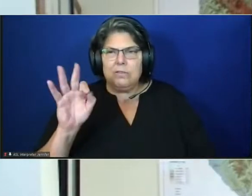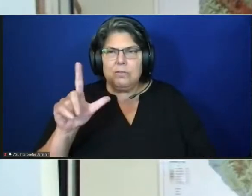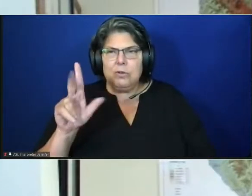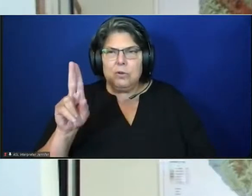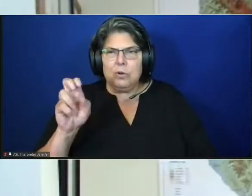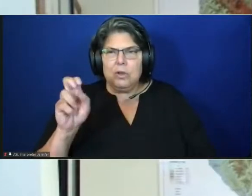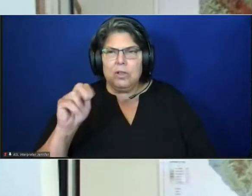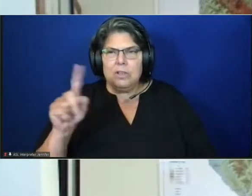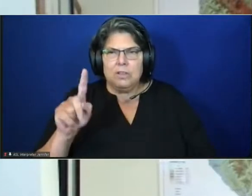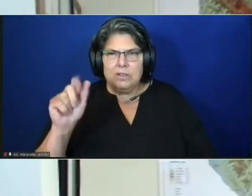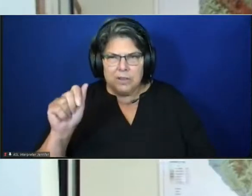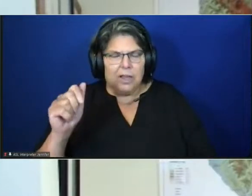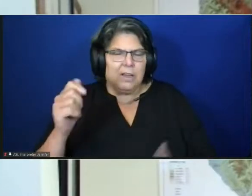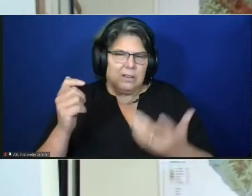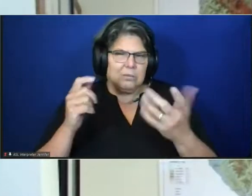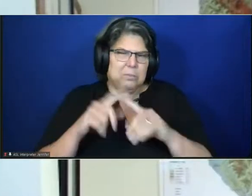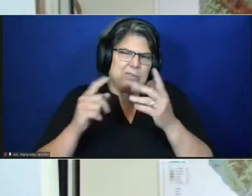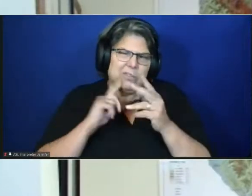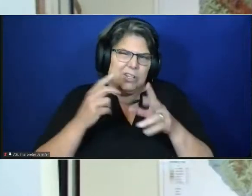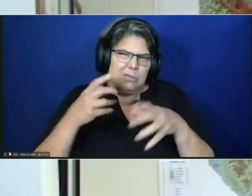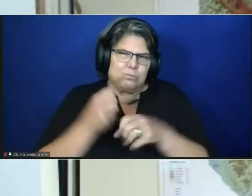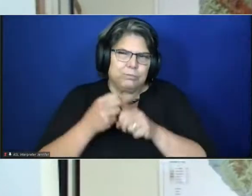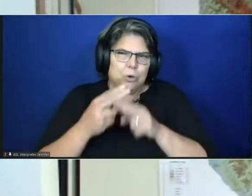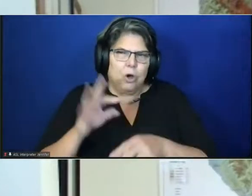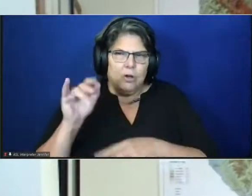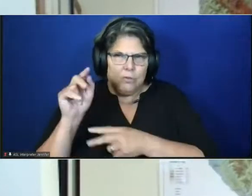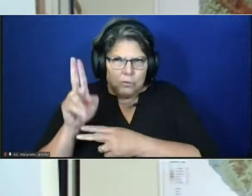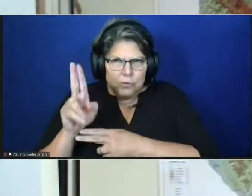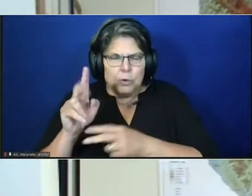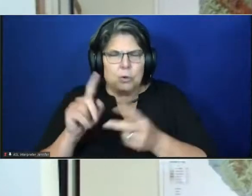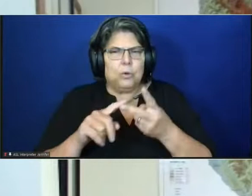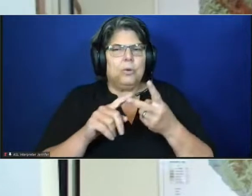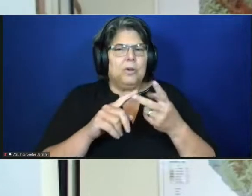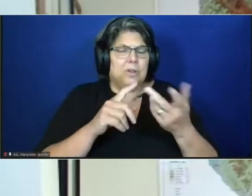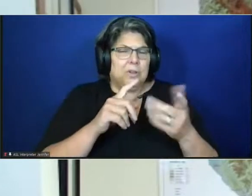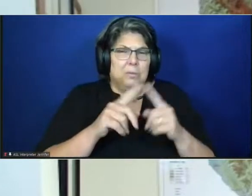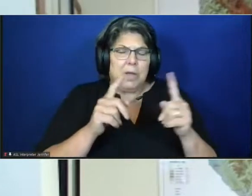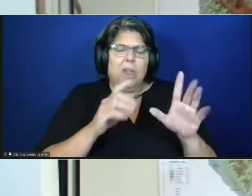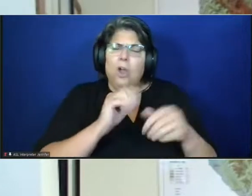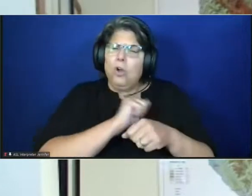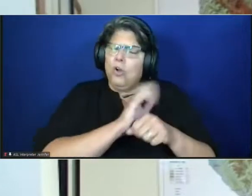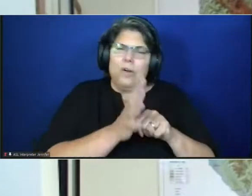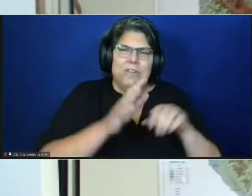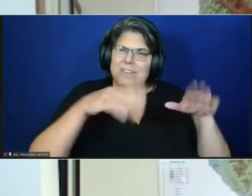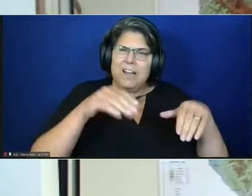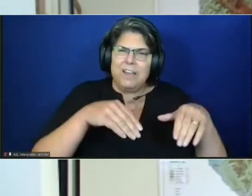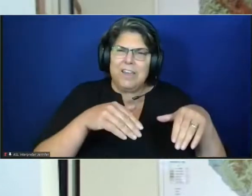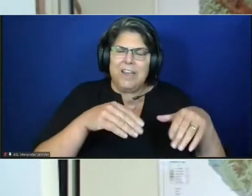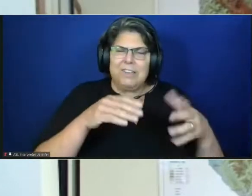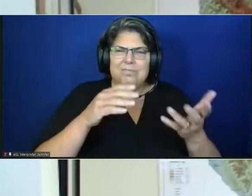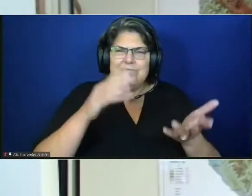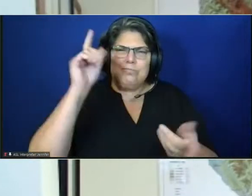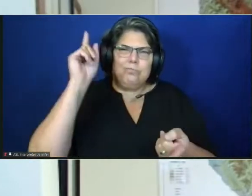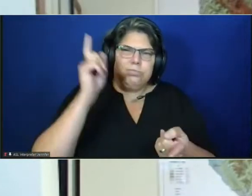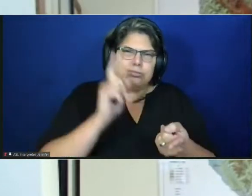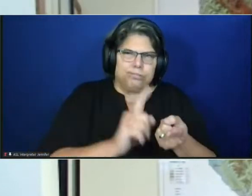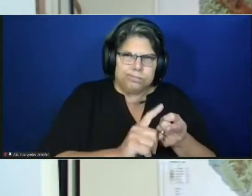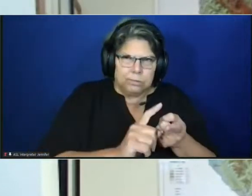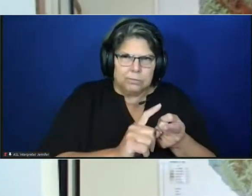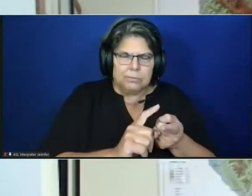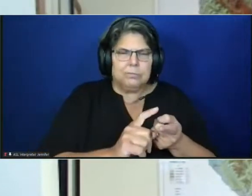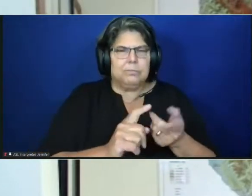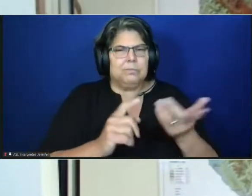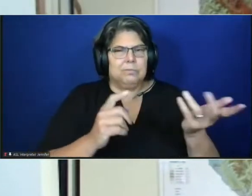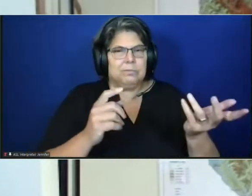that they circulate in the community, but we live with it. At this point, COVID is not at that point. We want to get it to where having